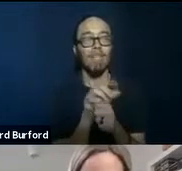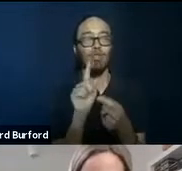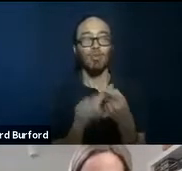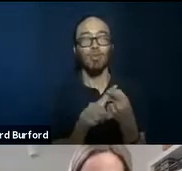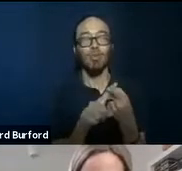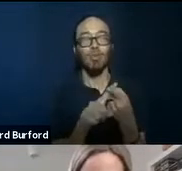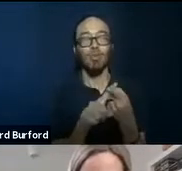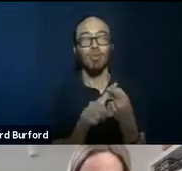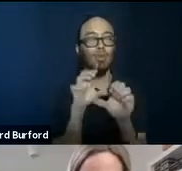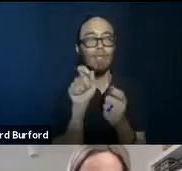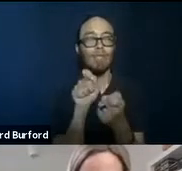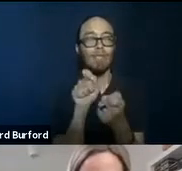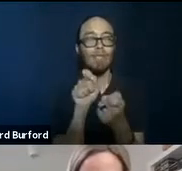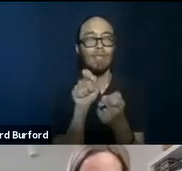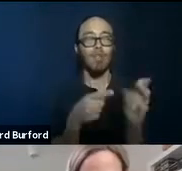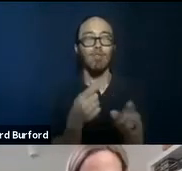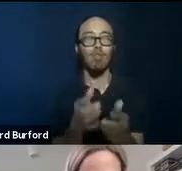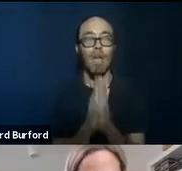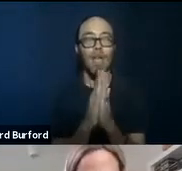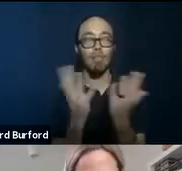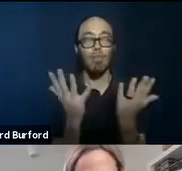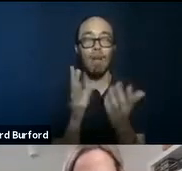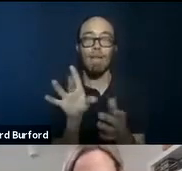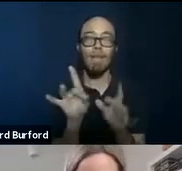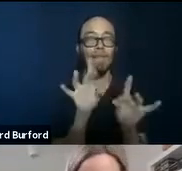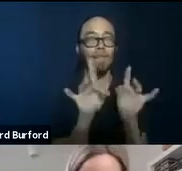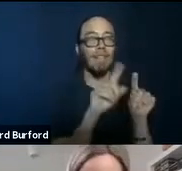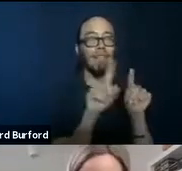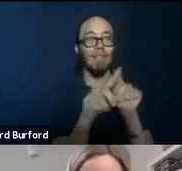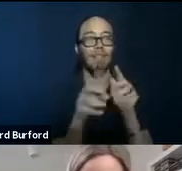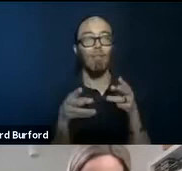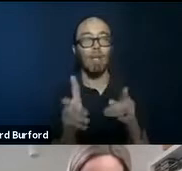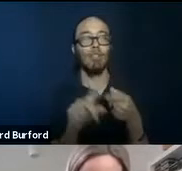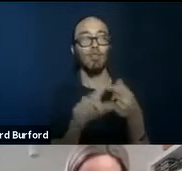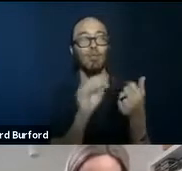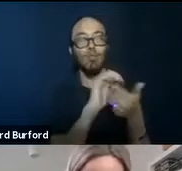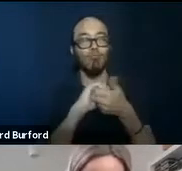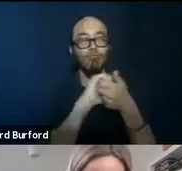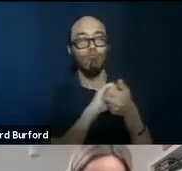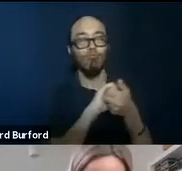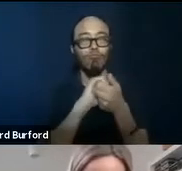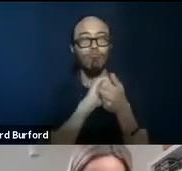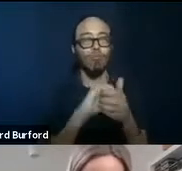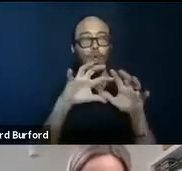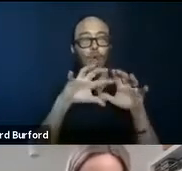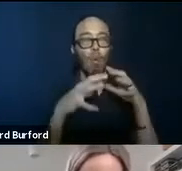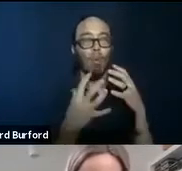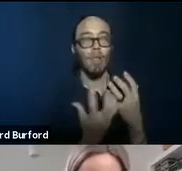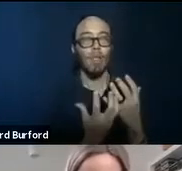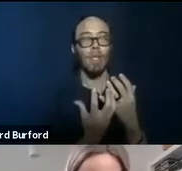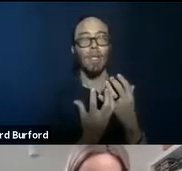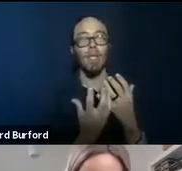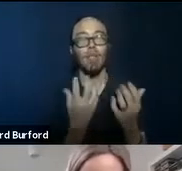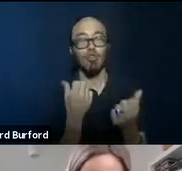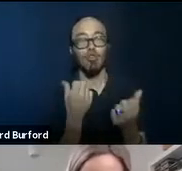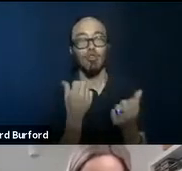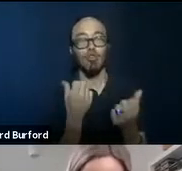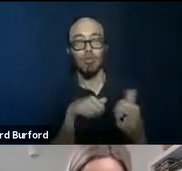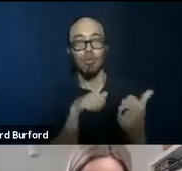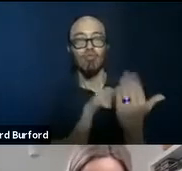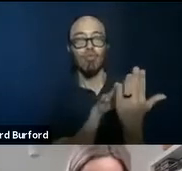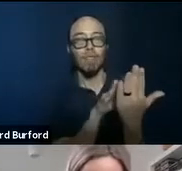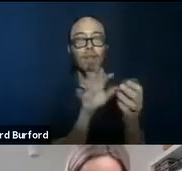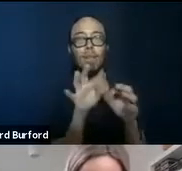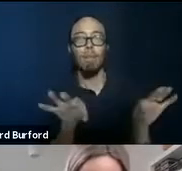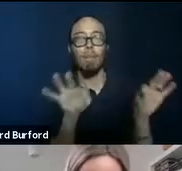doing exactly what you just asked, which is to find ways to work together globally to address the really important issues that you just